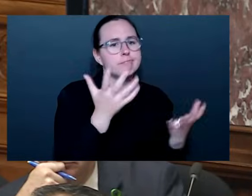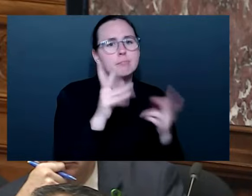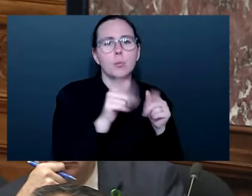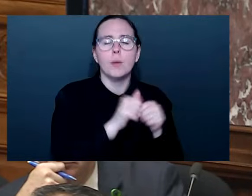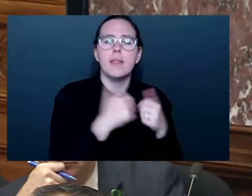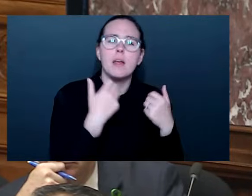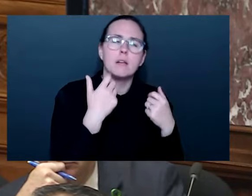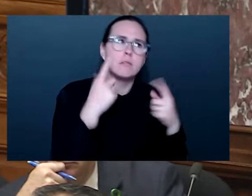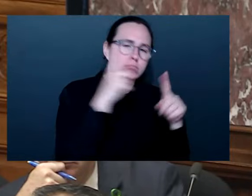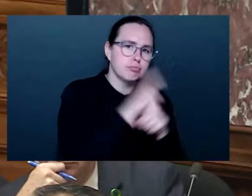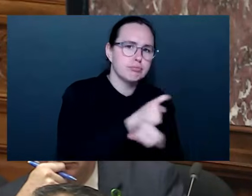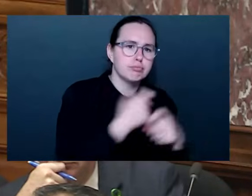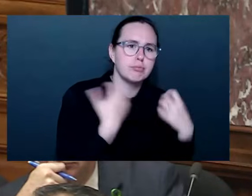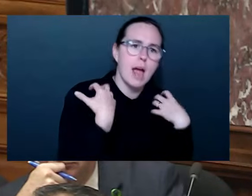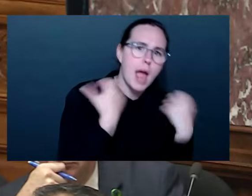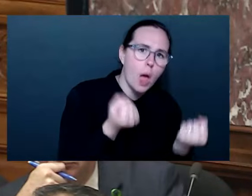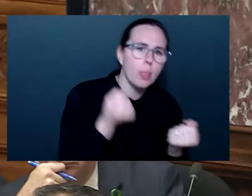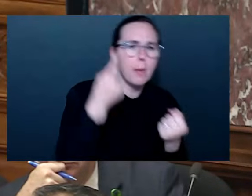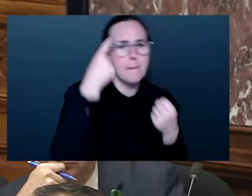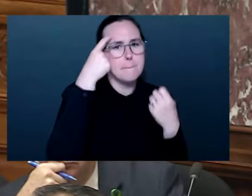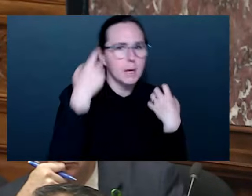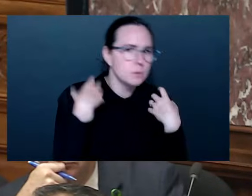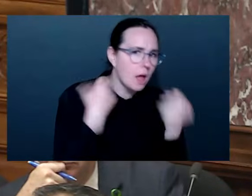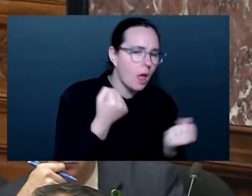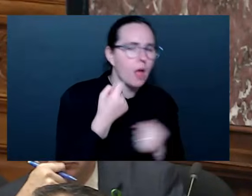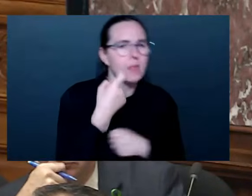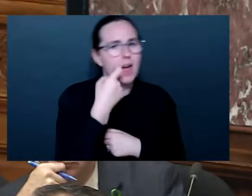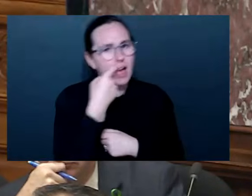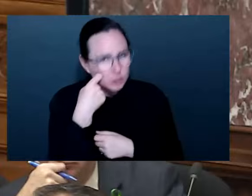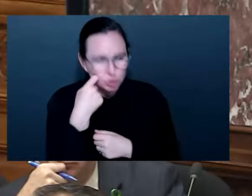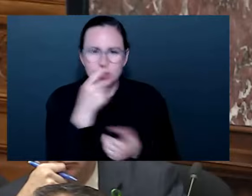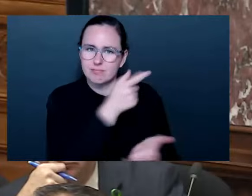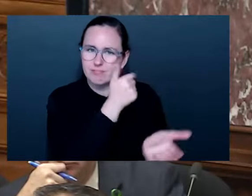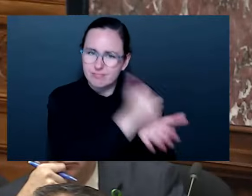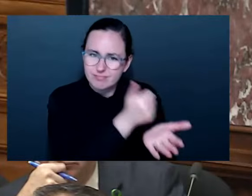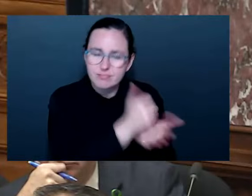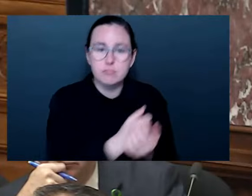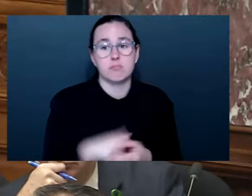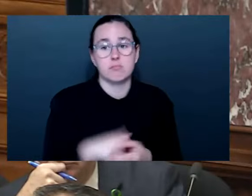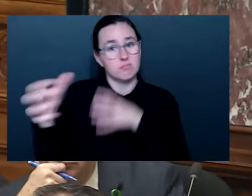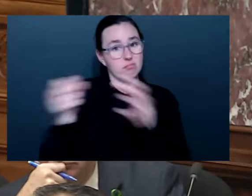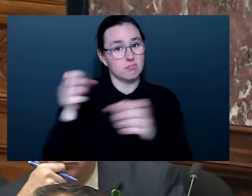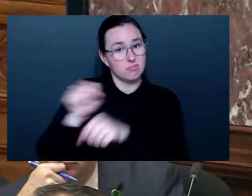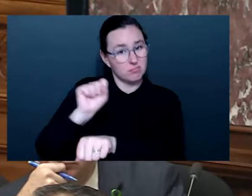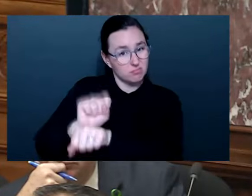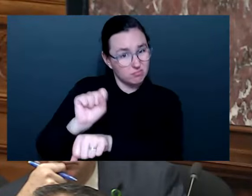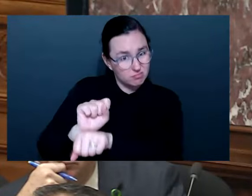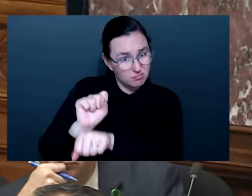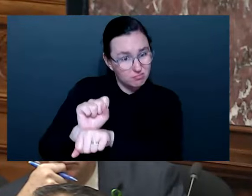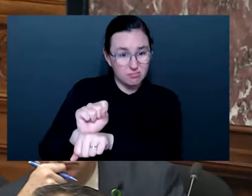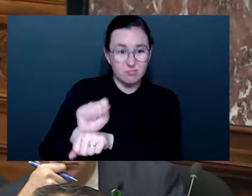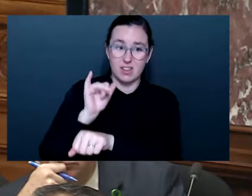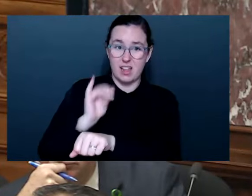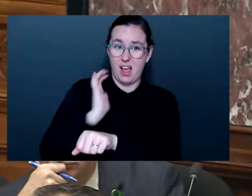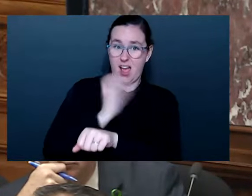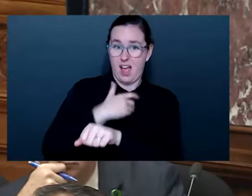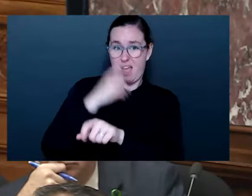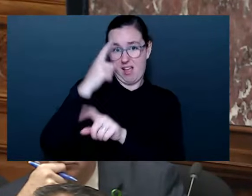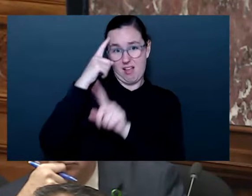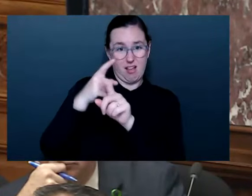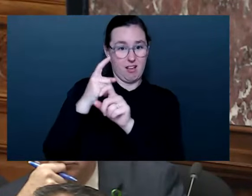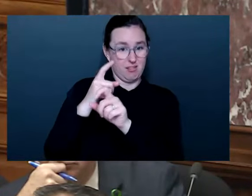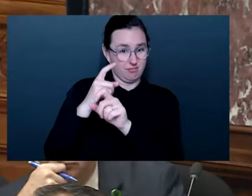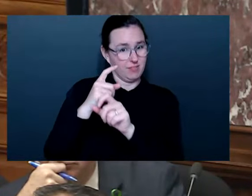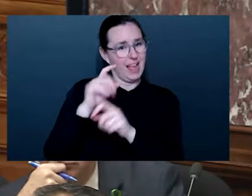ethical employment program and so much more. We know these systemic challenges remain, and that's why we are working so hard